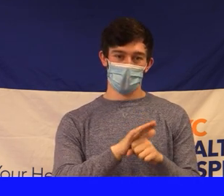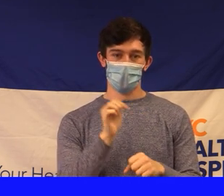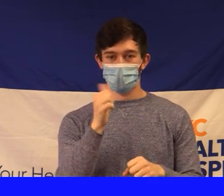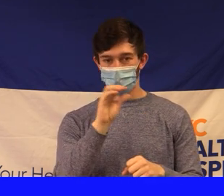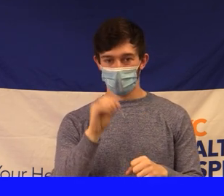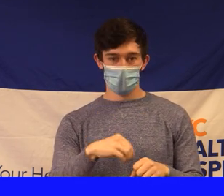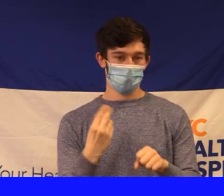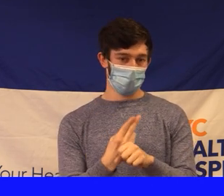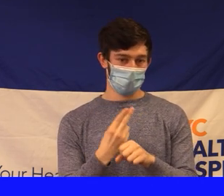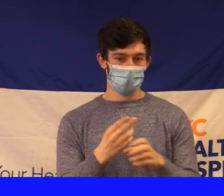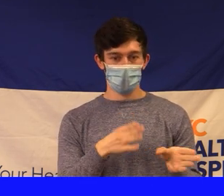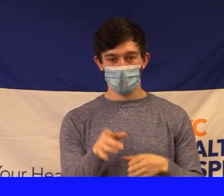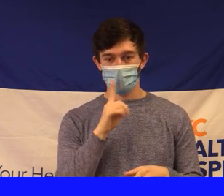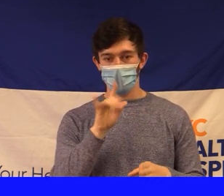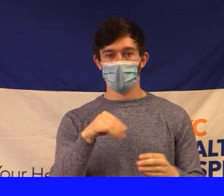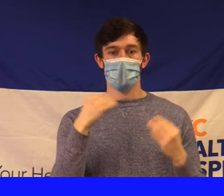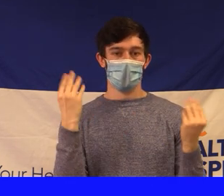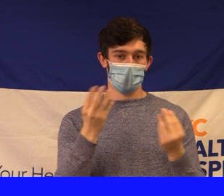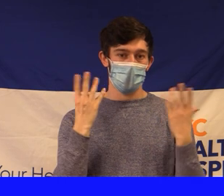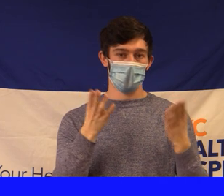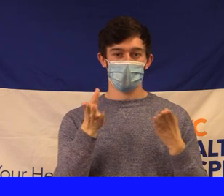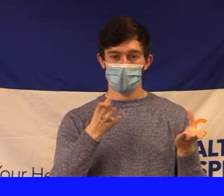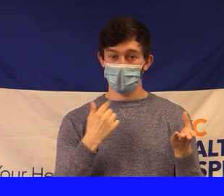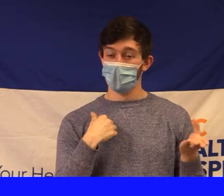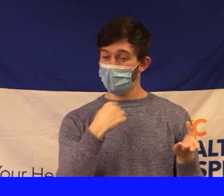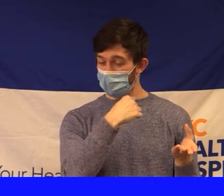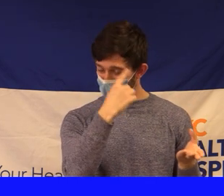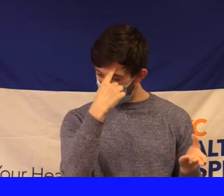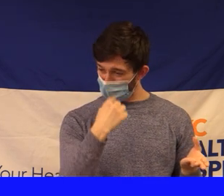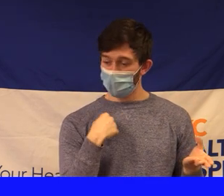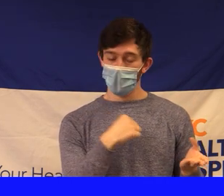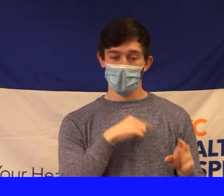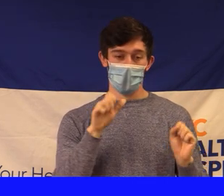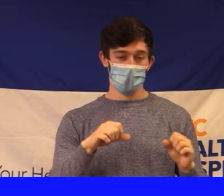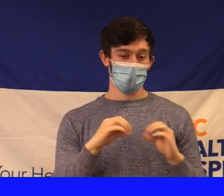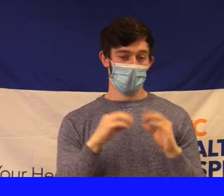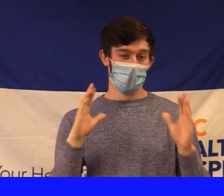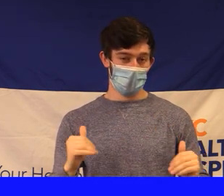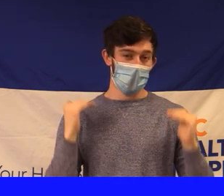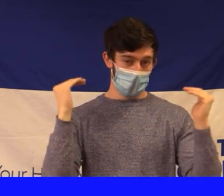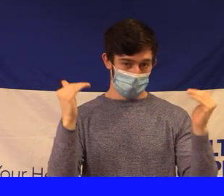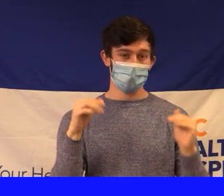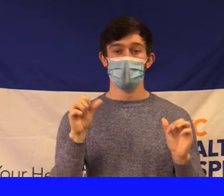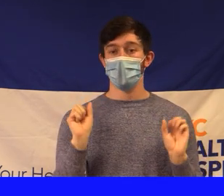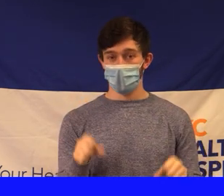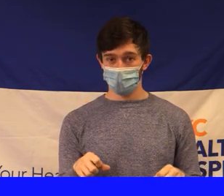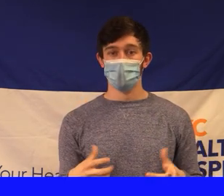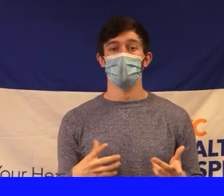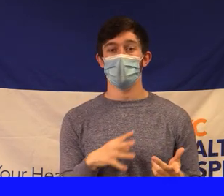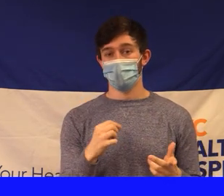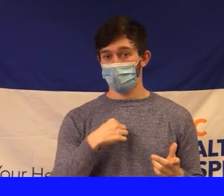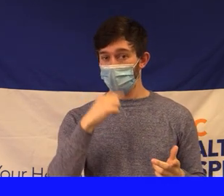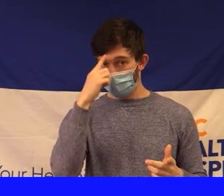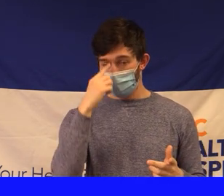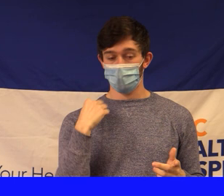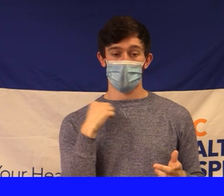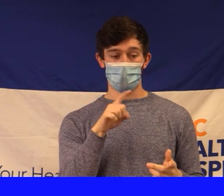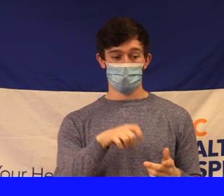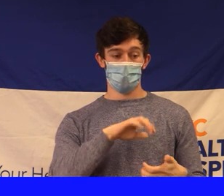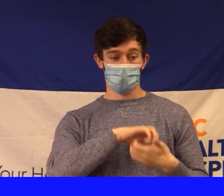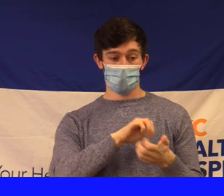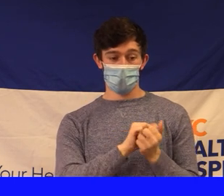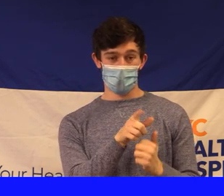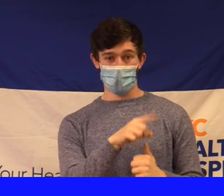10% utilization plan for the ambulance services. I think we can move significantly higher on that. And then I think we should work with them,